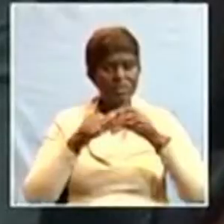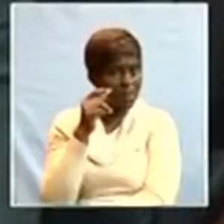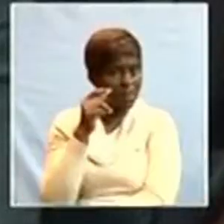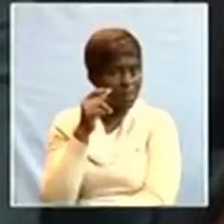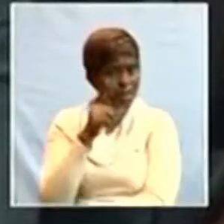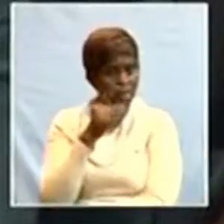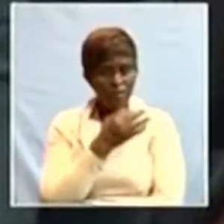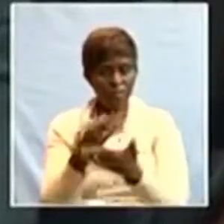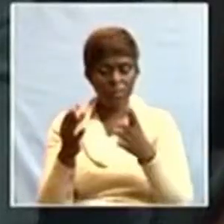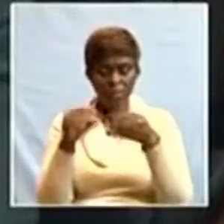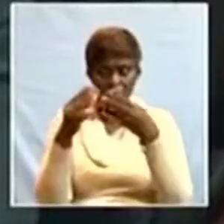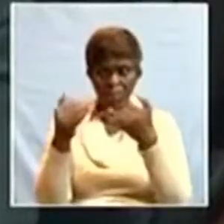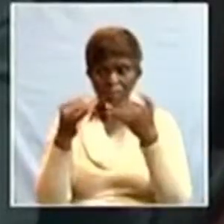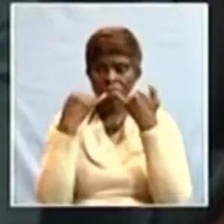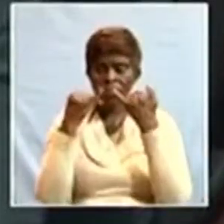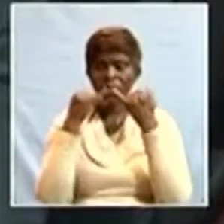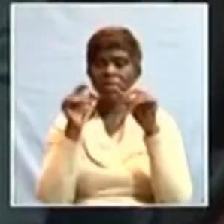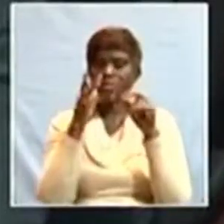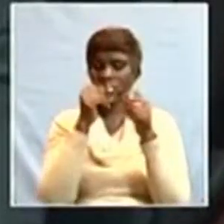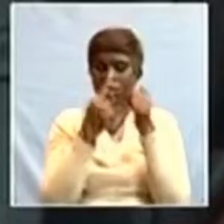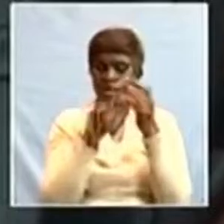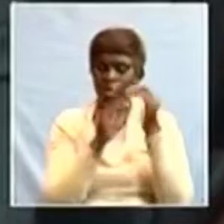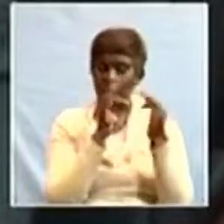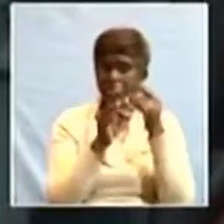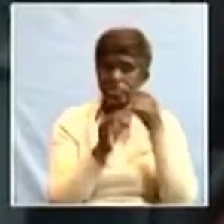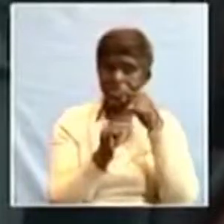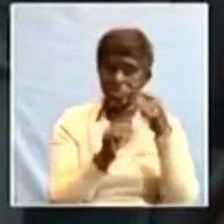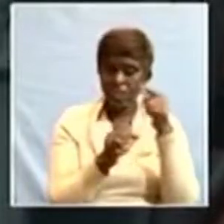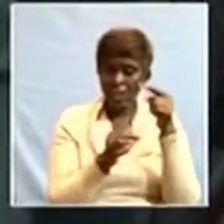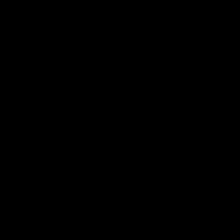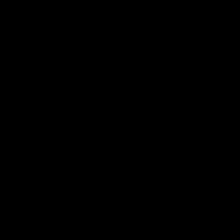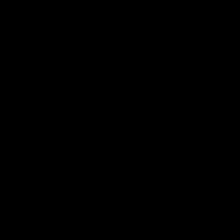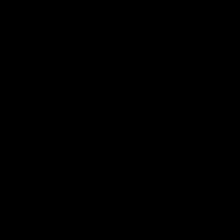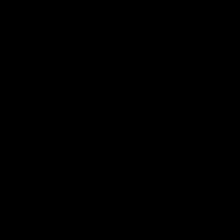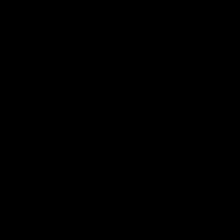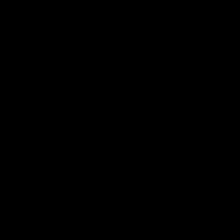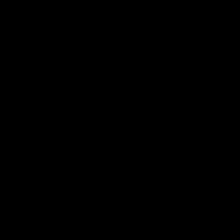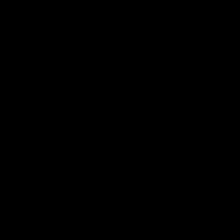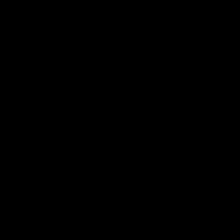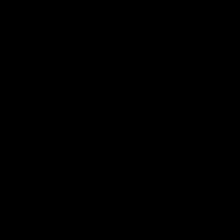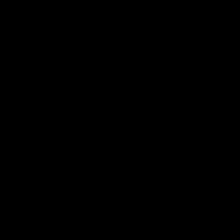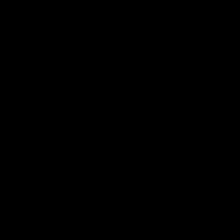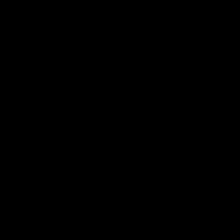has failed to provide this information, because if you are saying it's per transaction,